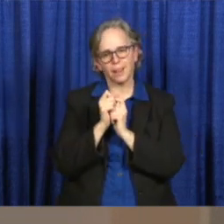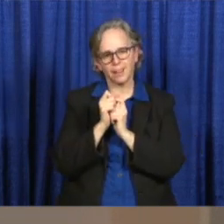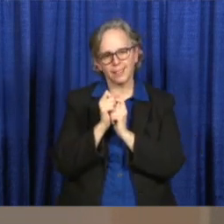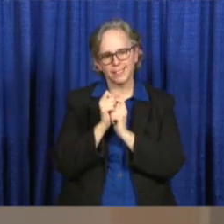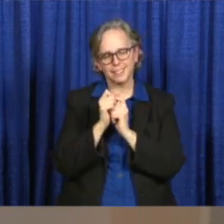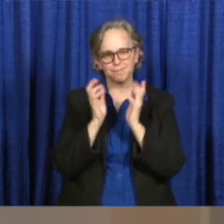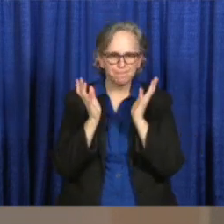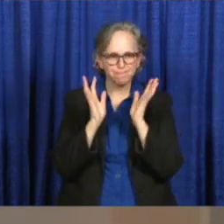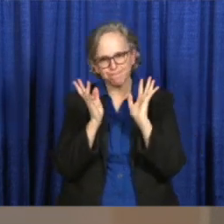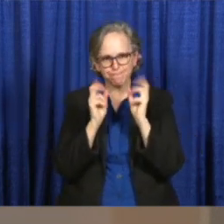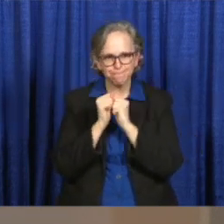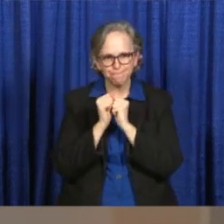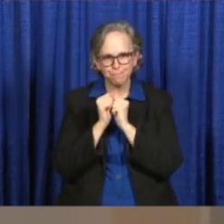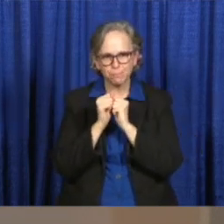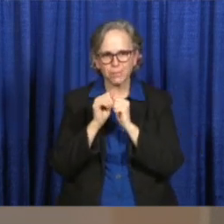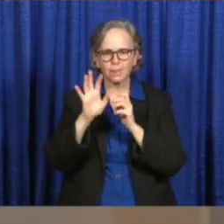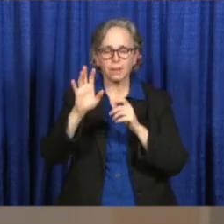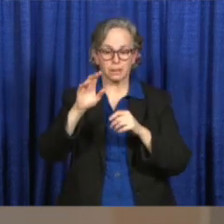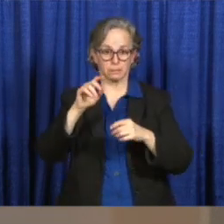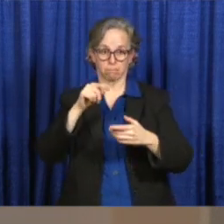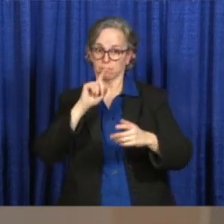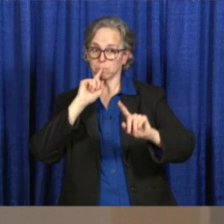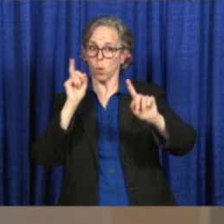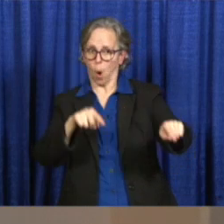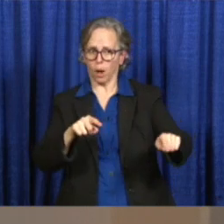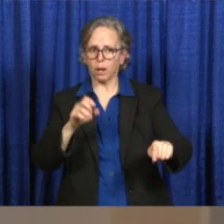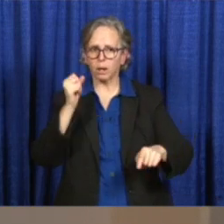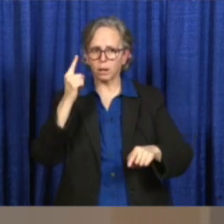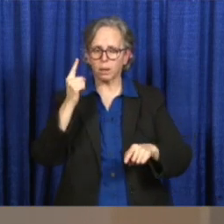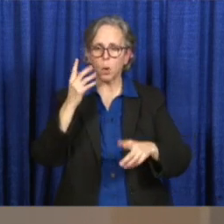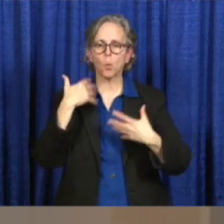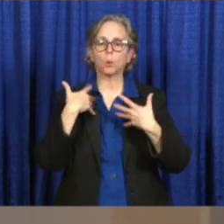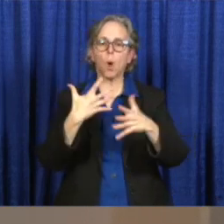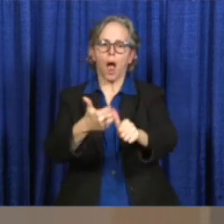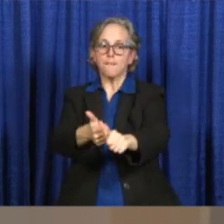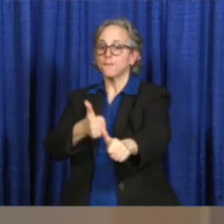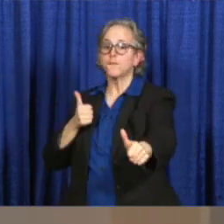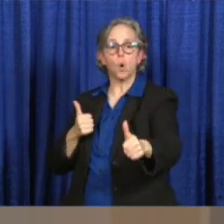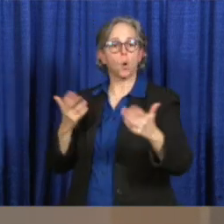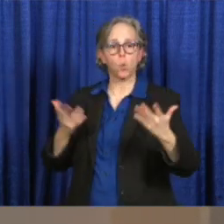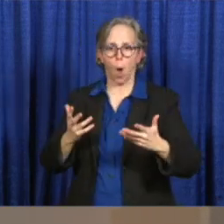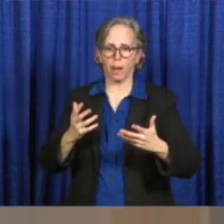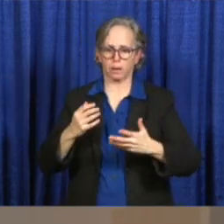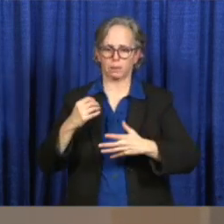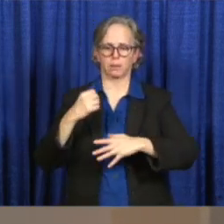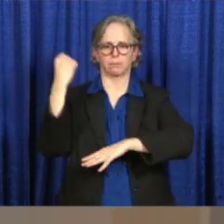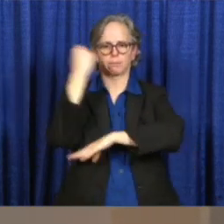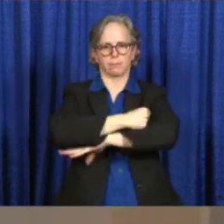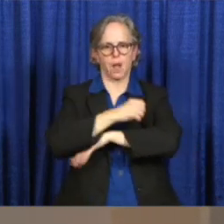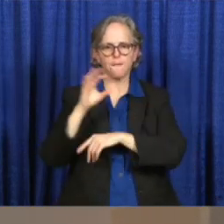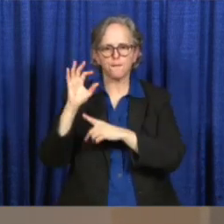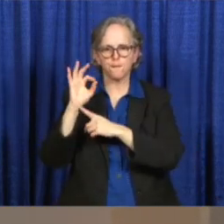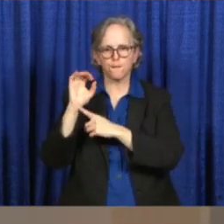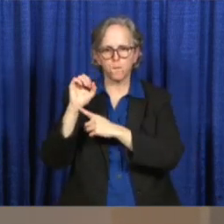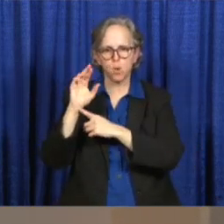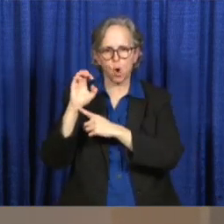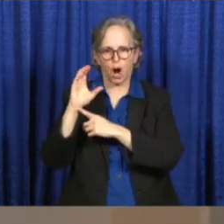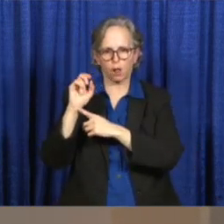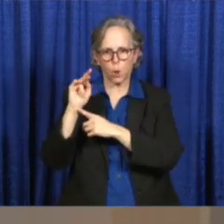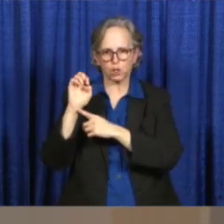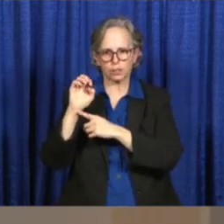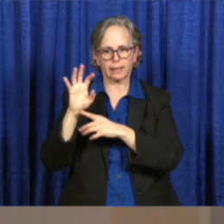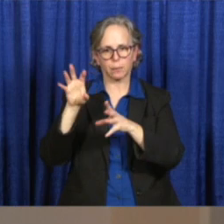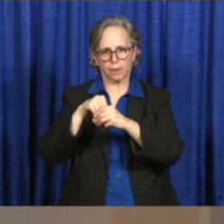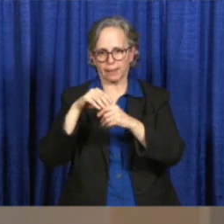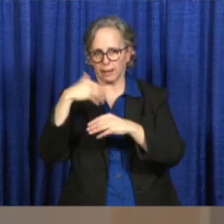we want to avoid foreclosures for the next 90 days. And we cite in there the